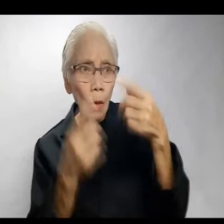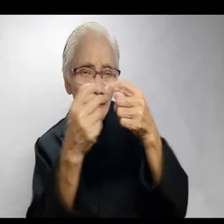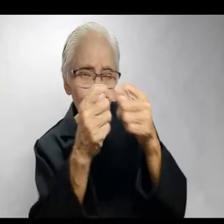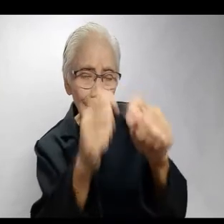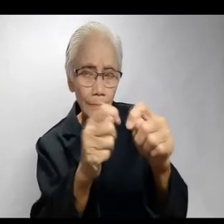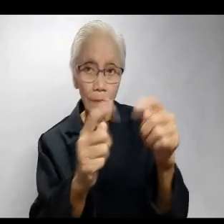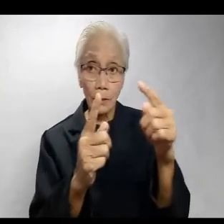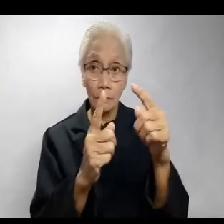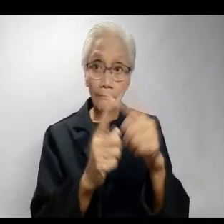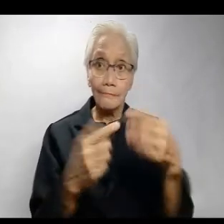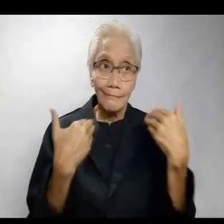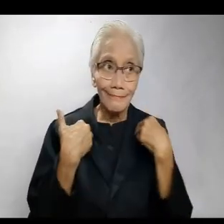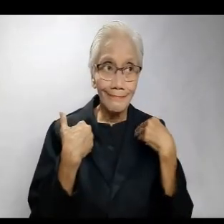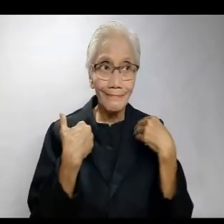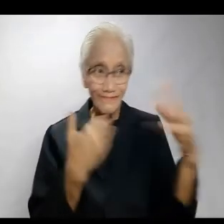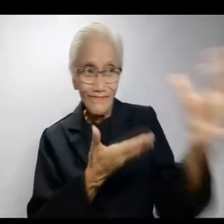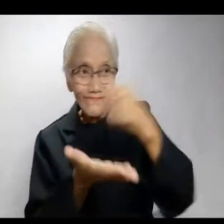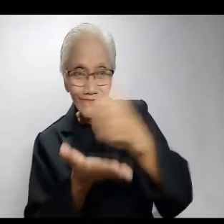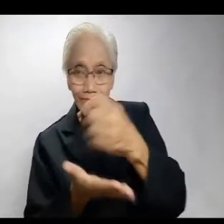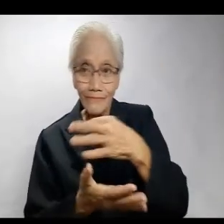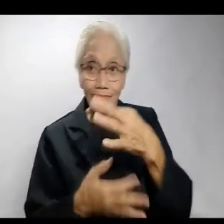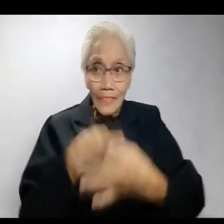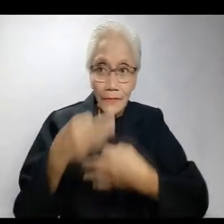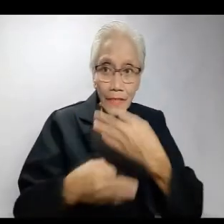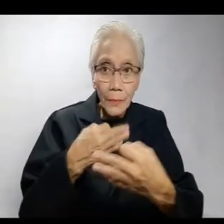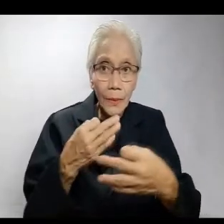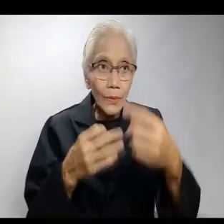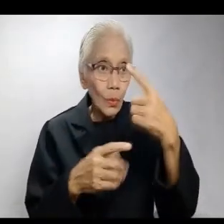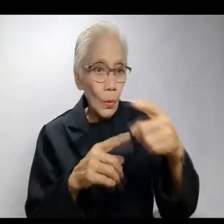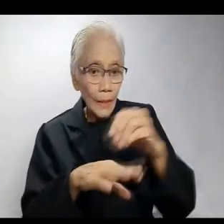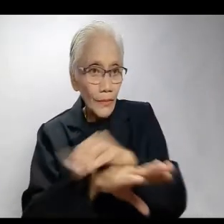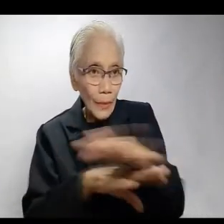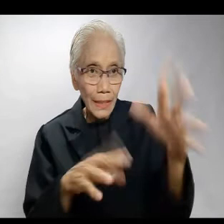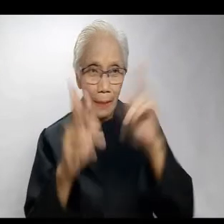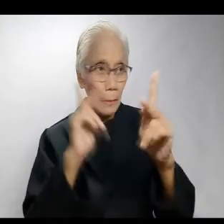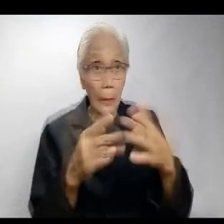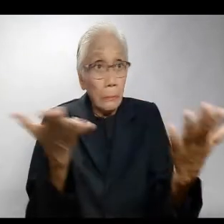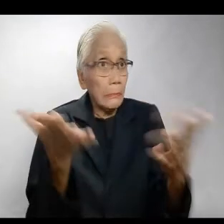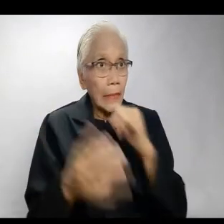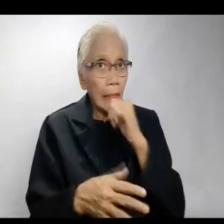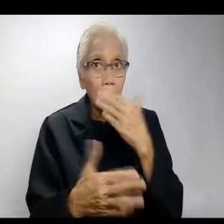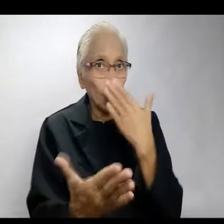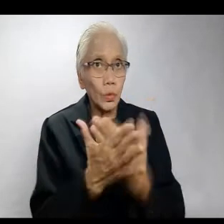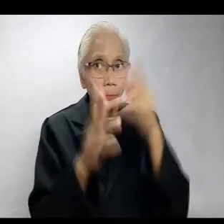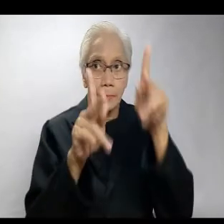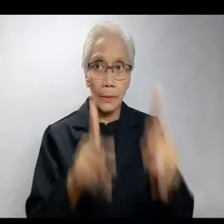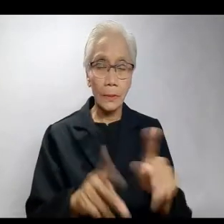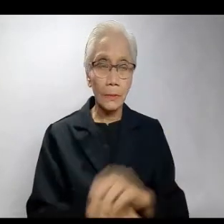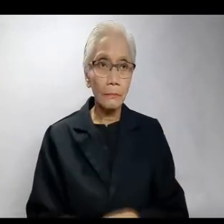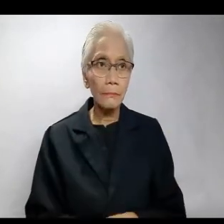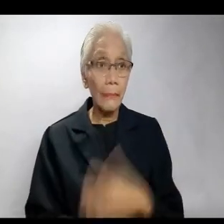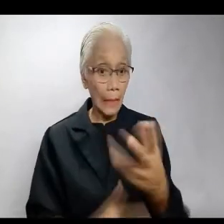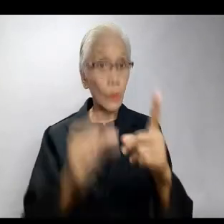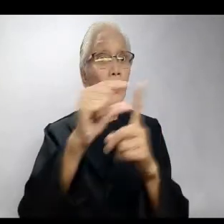win favor by flattering influential people. Not a good person, no? Now we